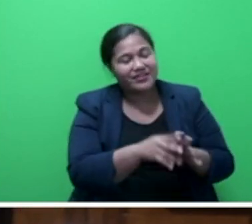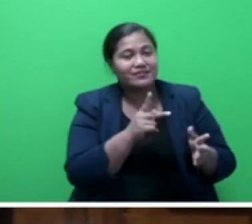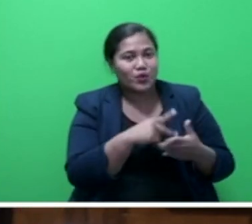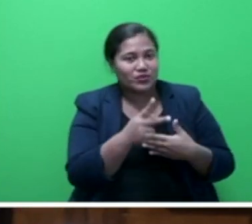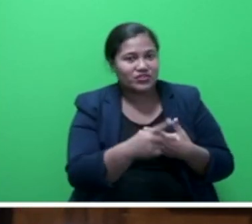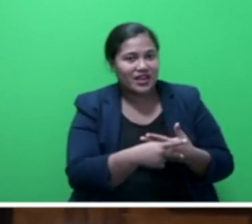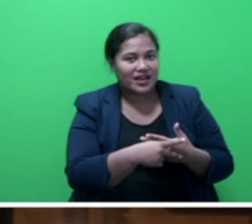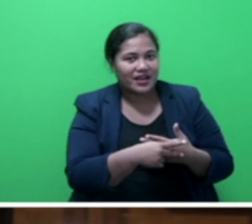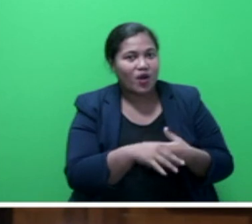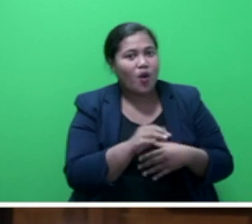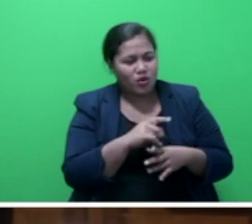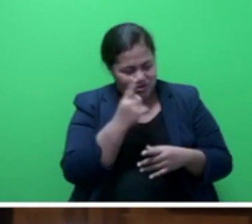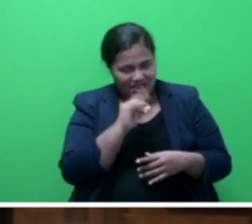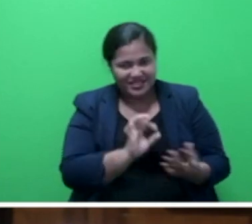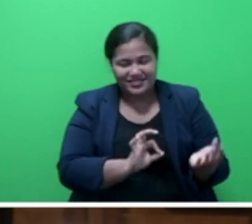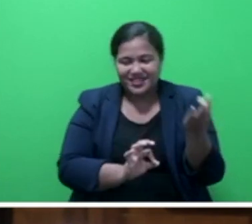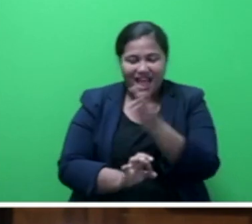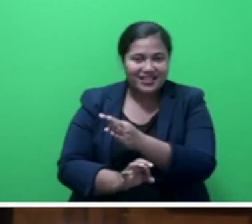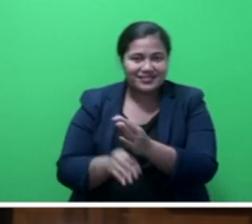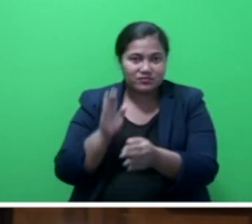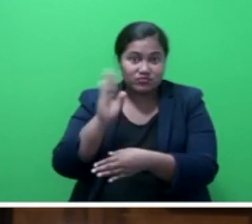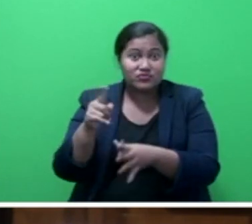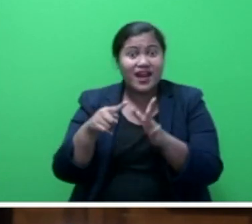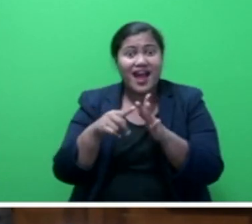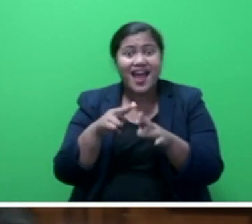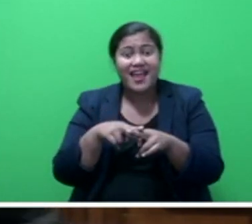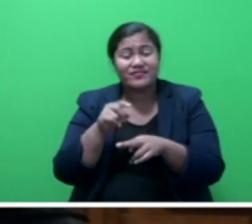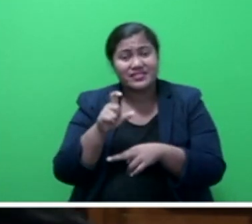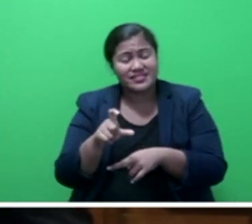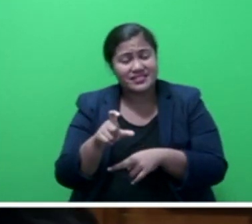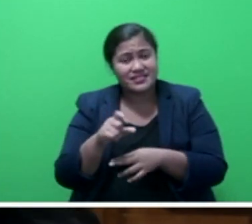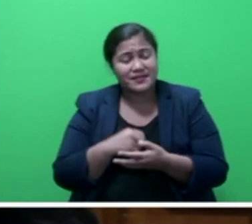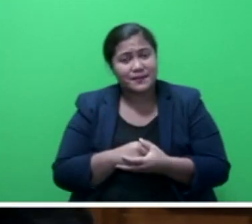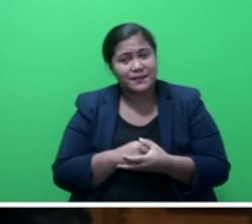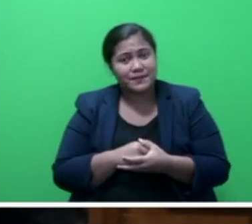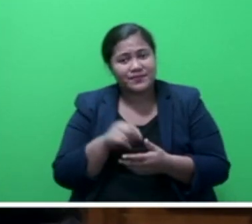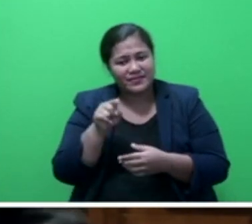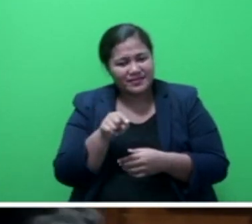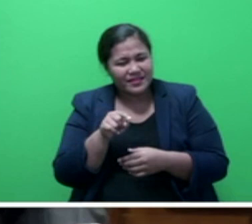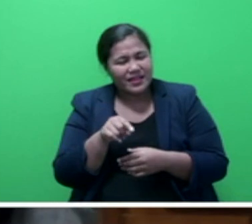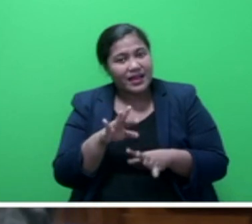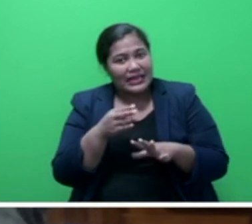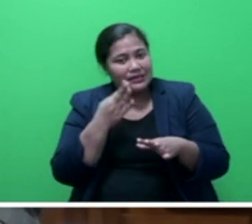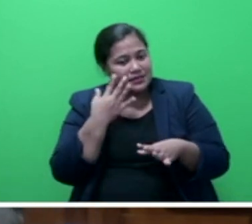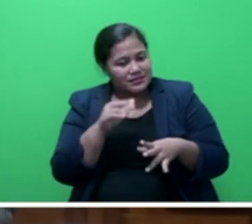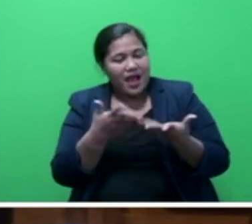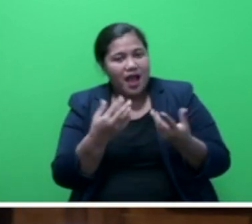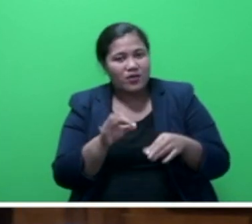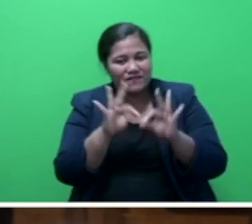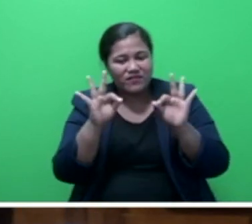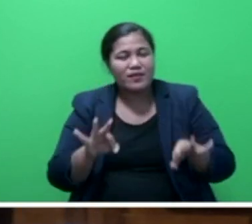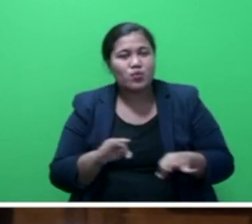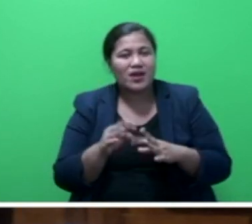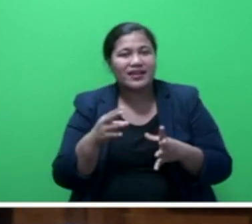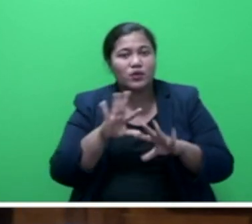actually can lend directly. IFC, as anybody who knows about the machinations within the World Bank framework, IFC